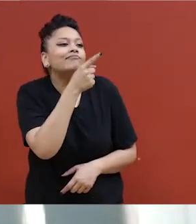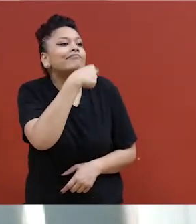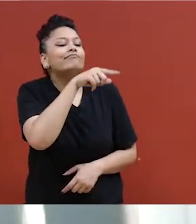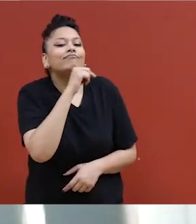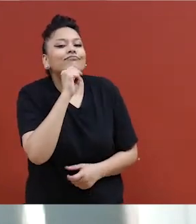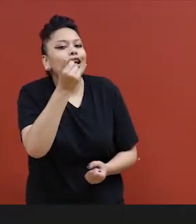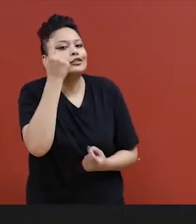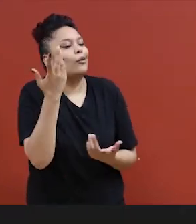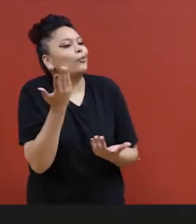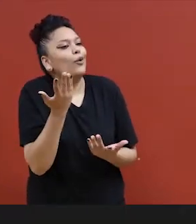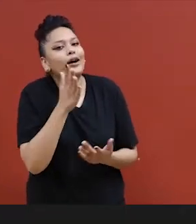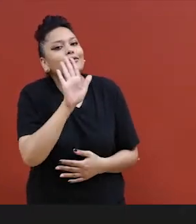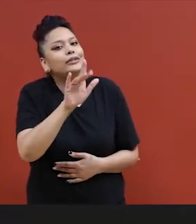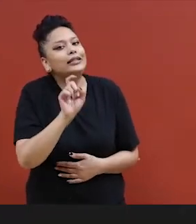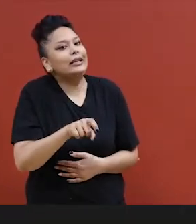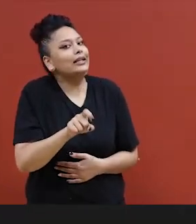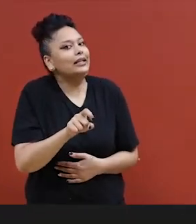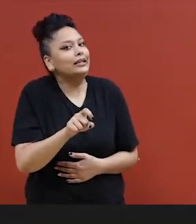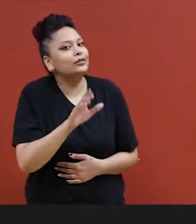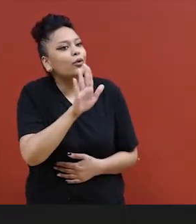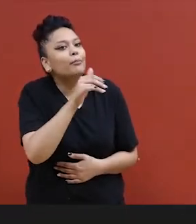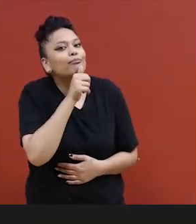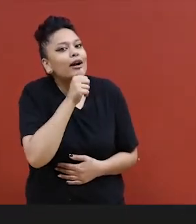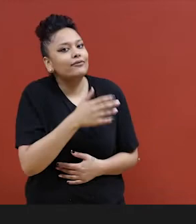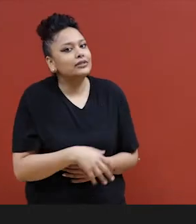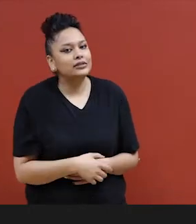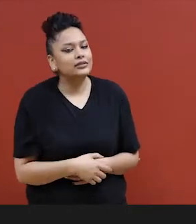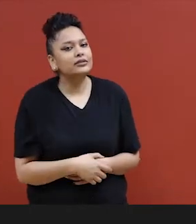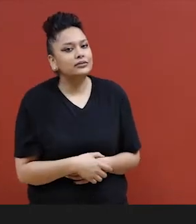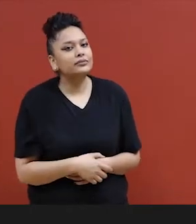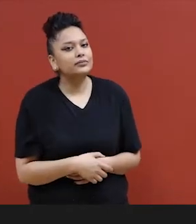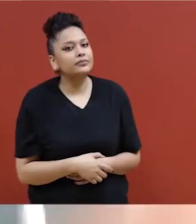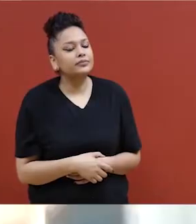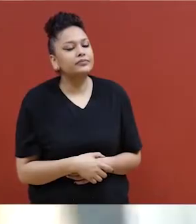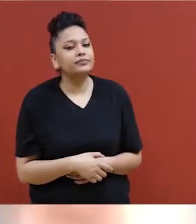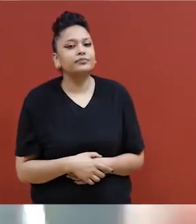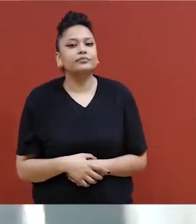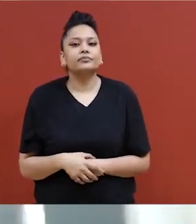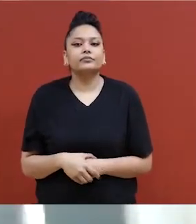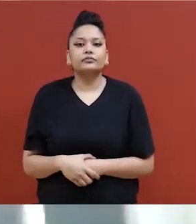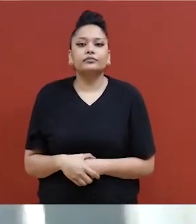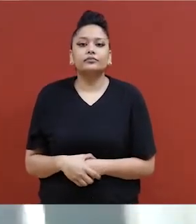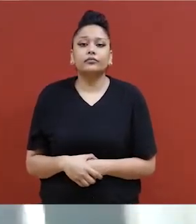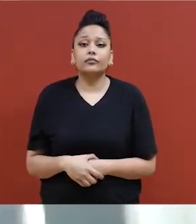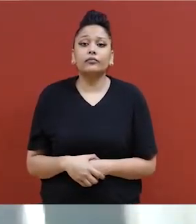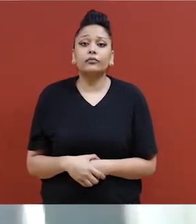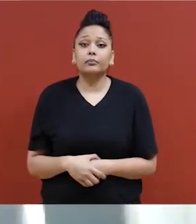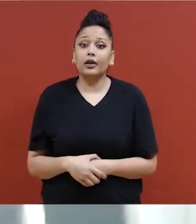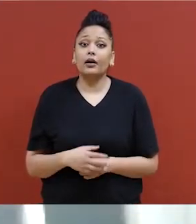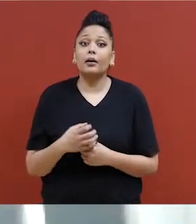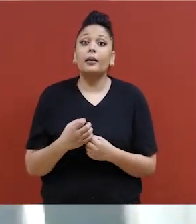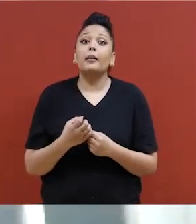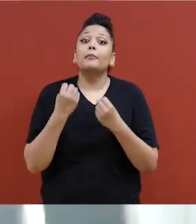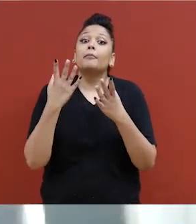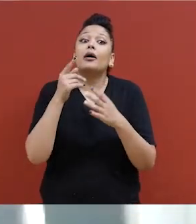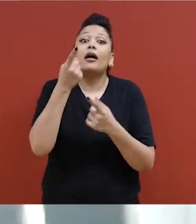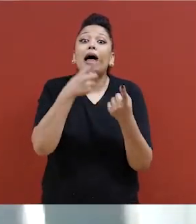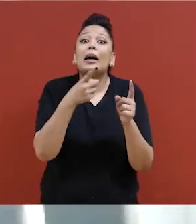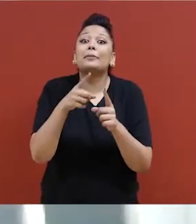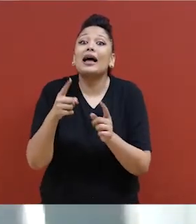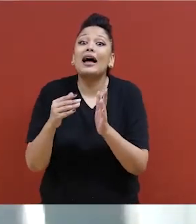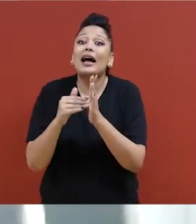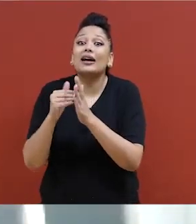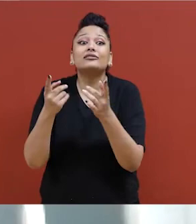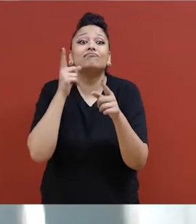all. And many times those experiences